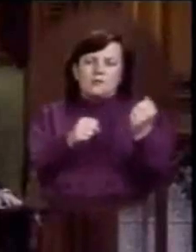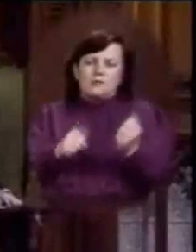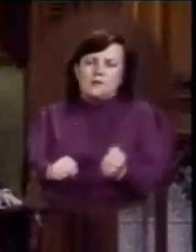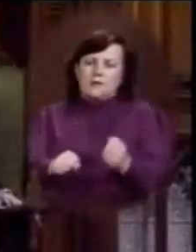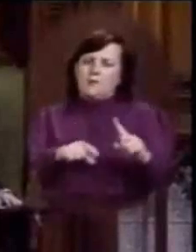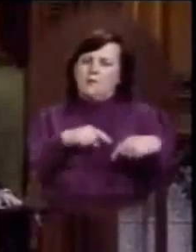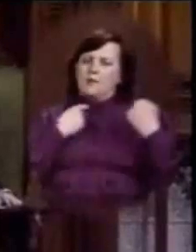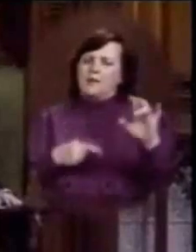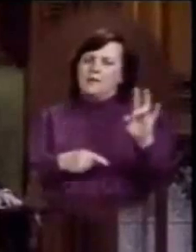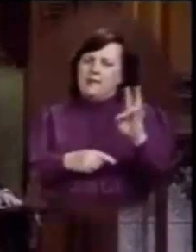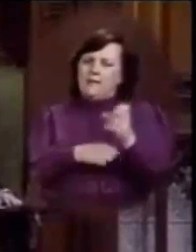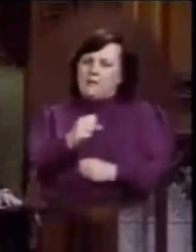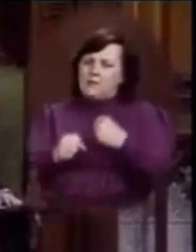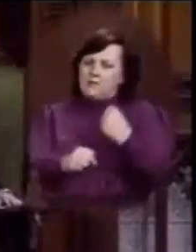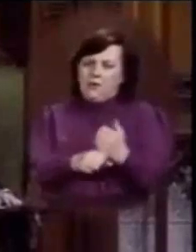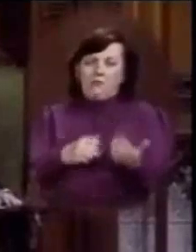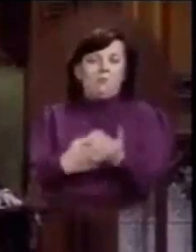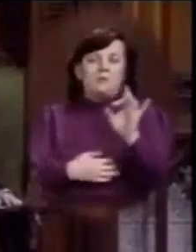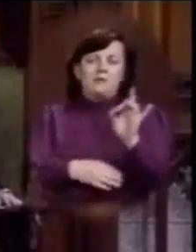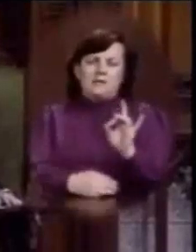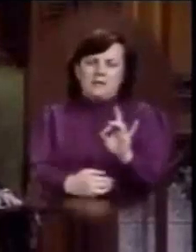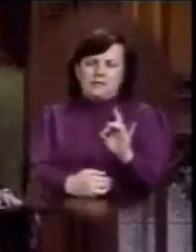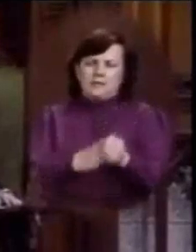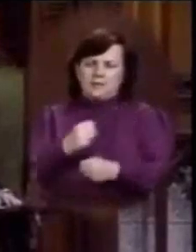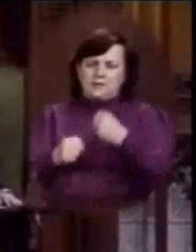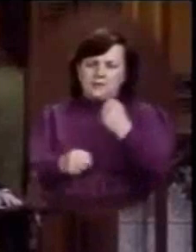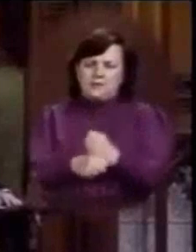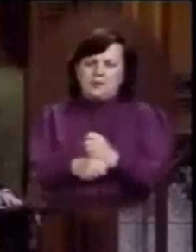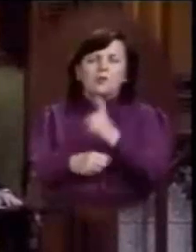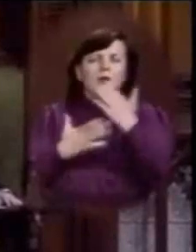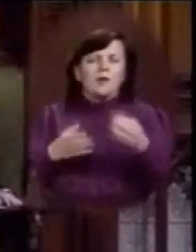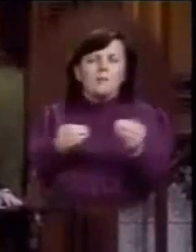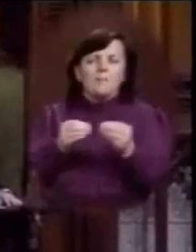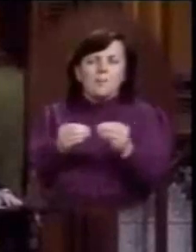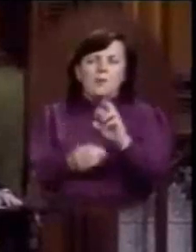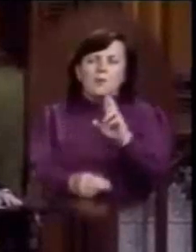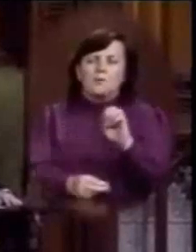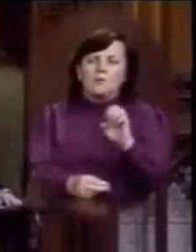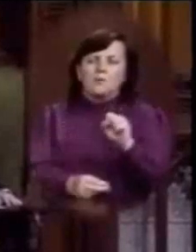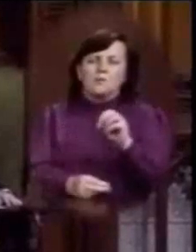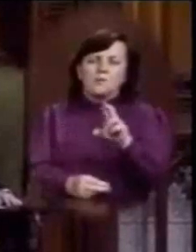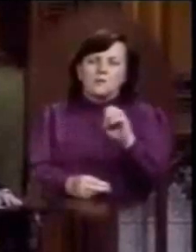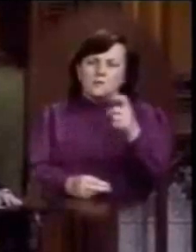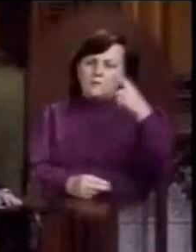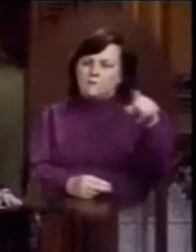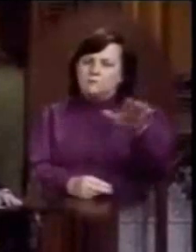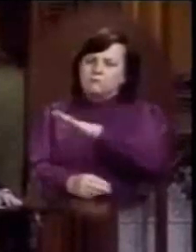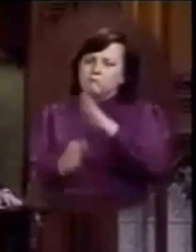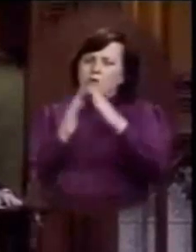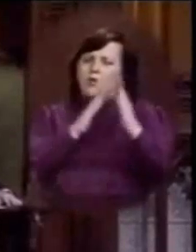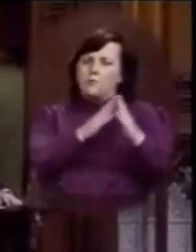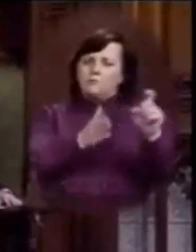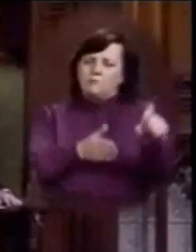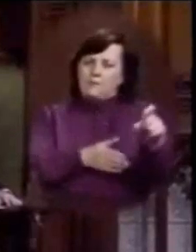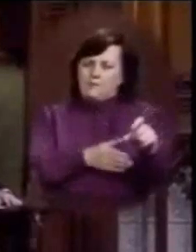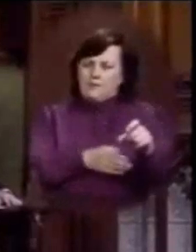eight. There are more resources available for the community's needs, and we have a budget surplus with which to